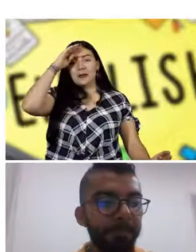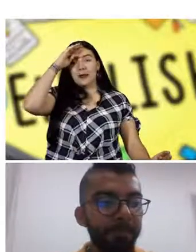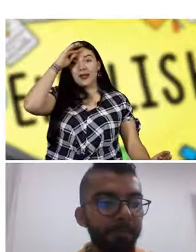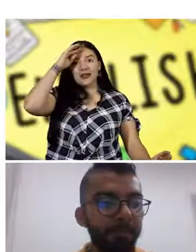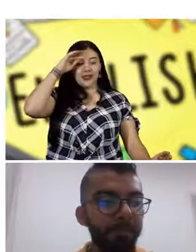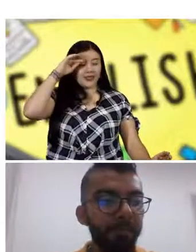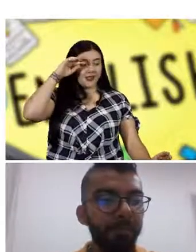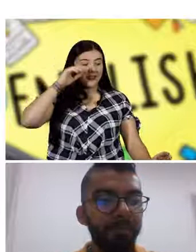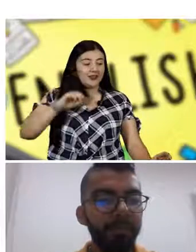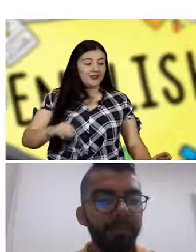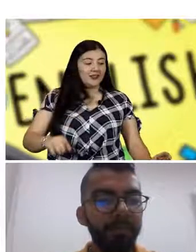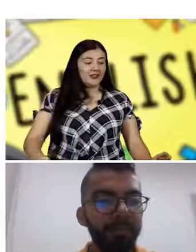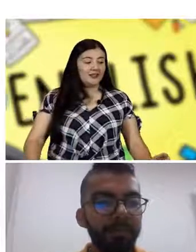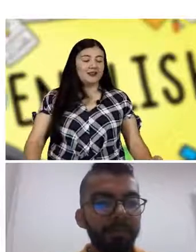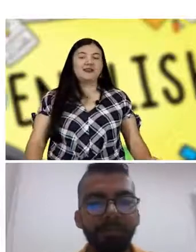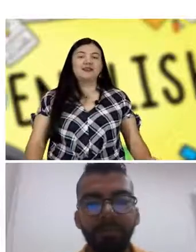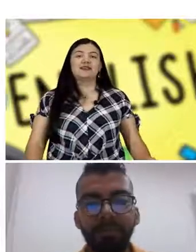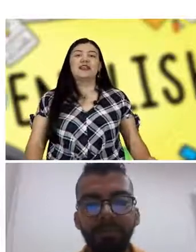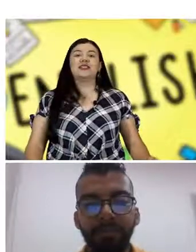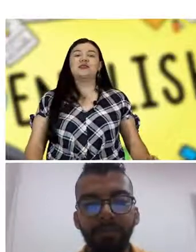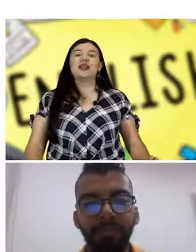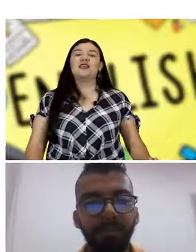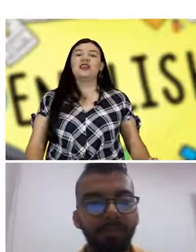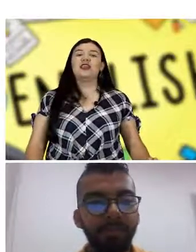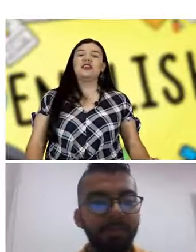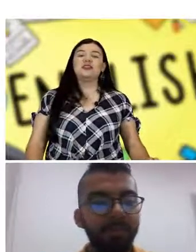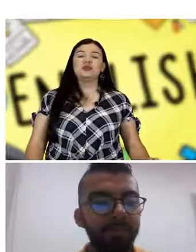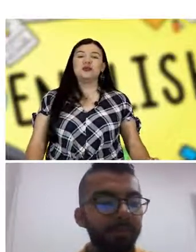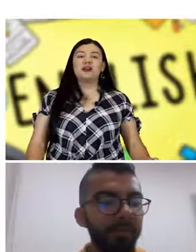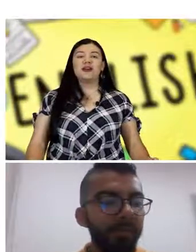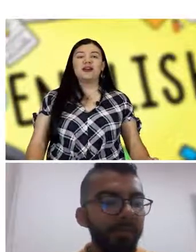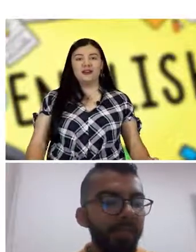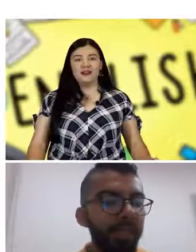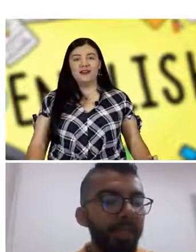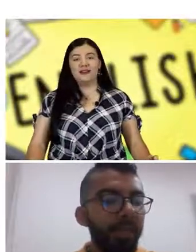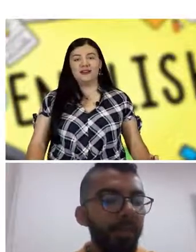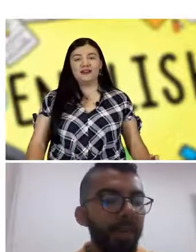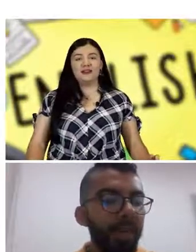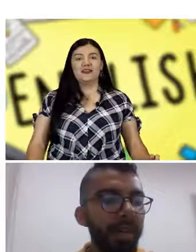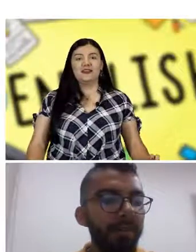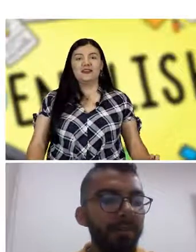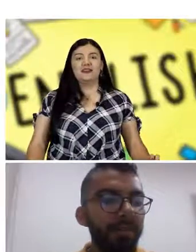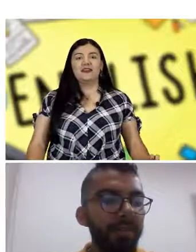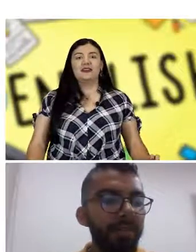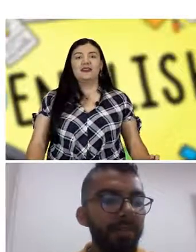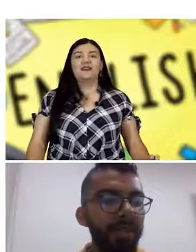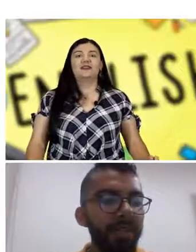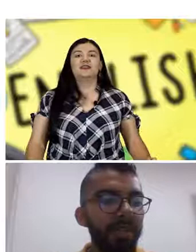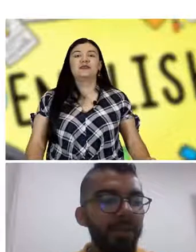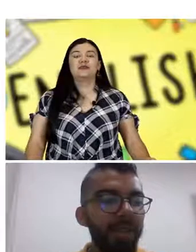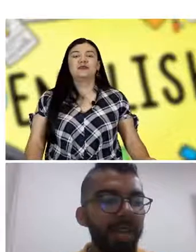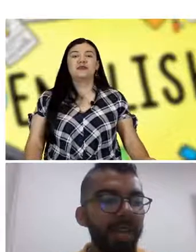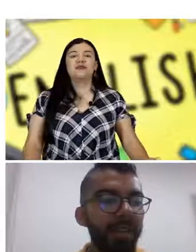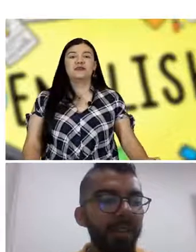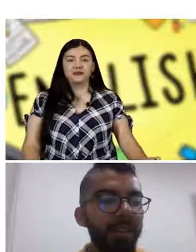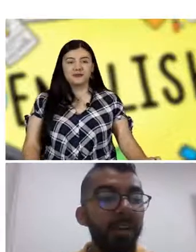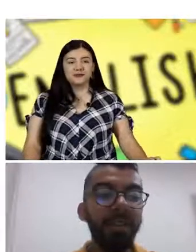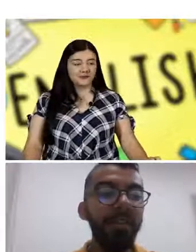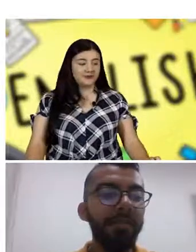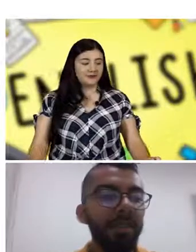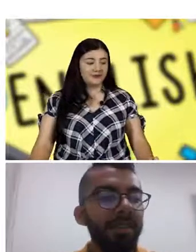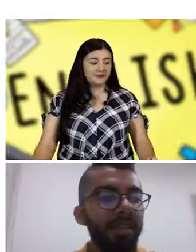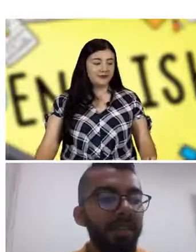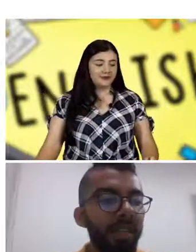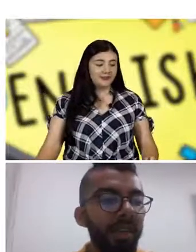decimos esta parte? Does somebody have the answer, Brian? We have some answers and they